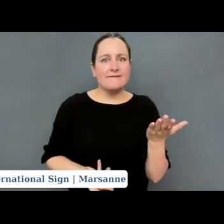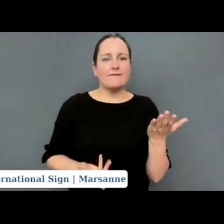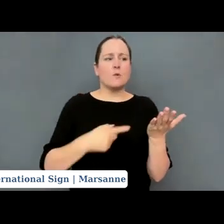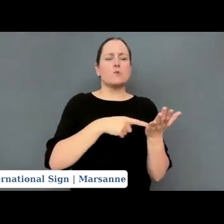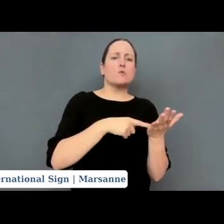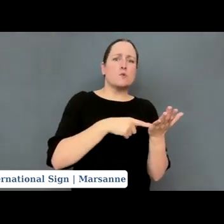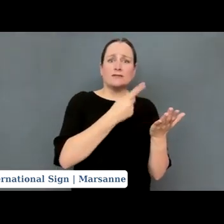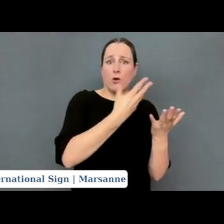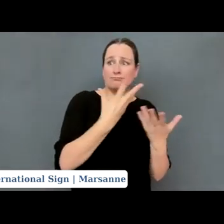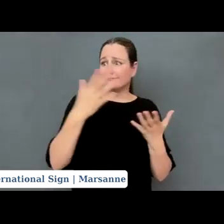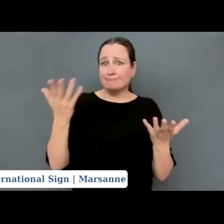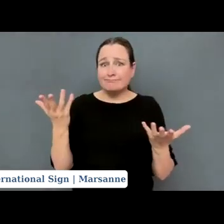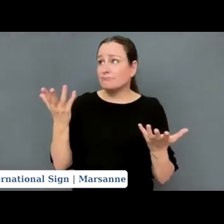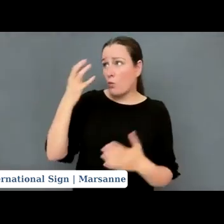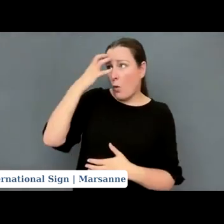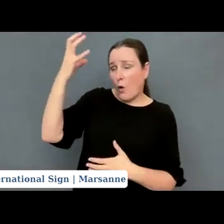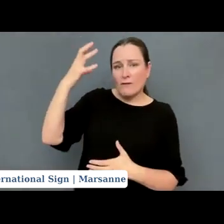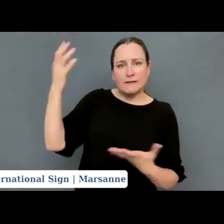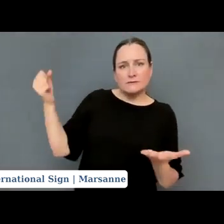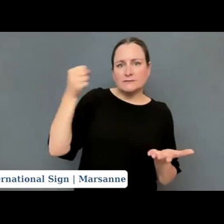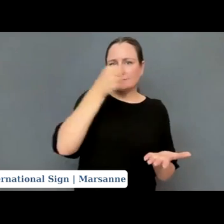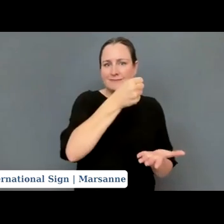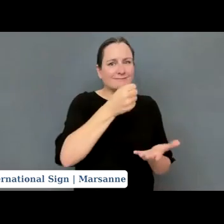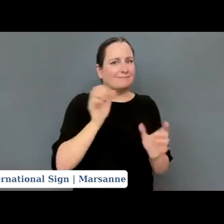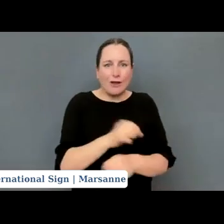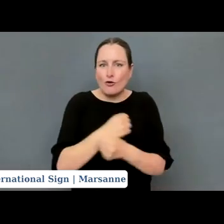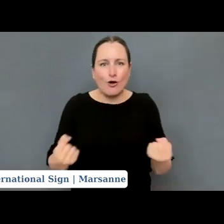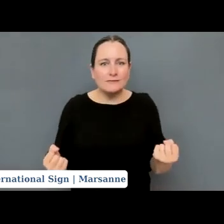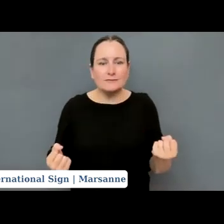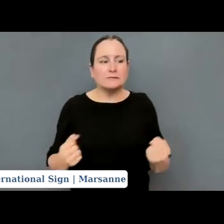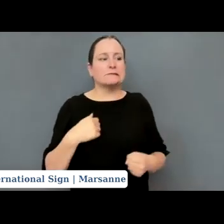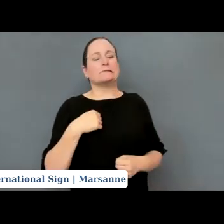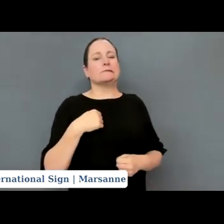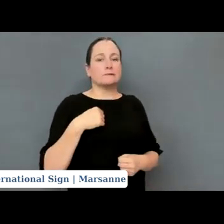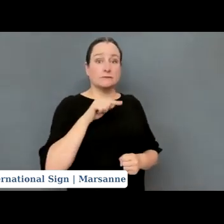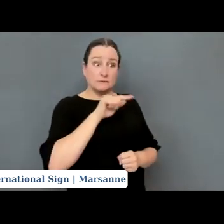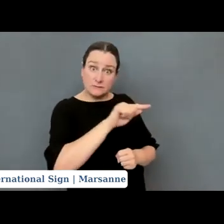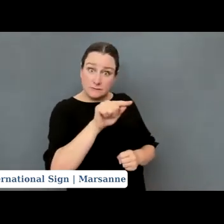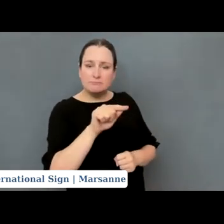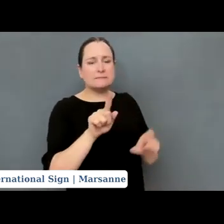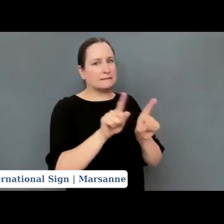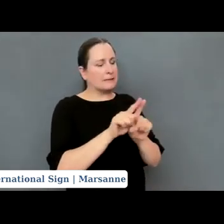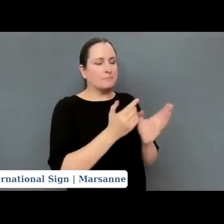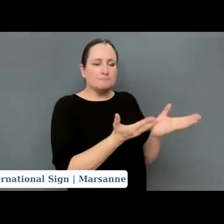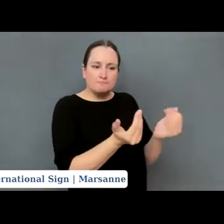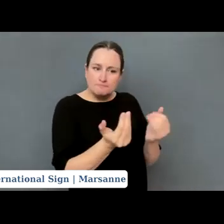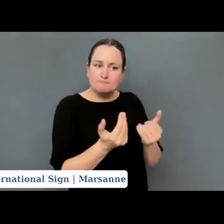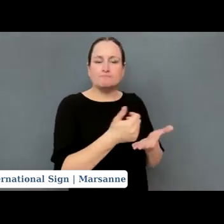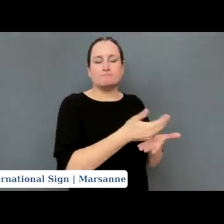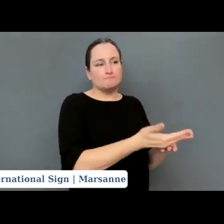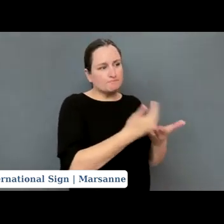subsidy to get medical assistance and medicines. So this is the